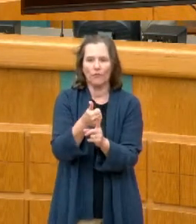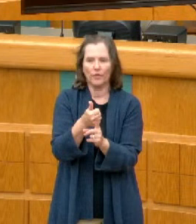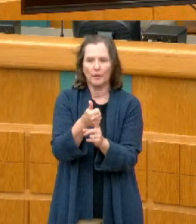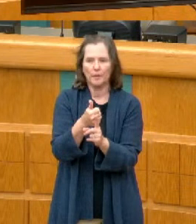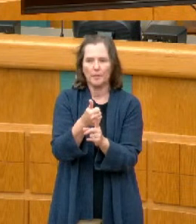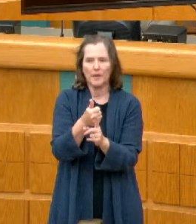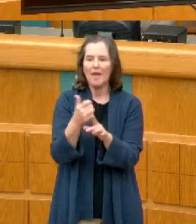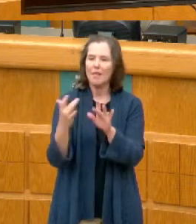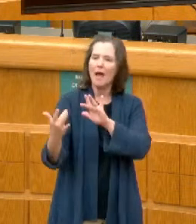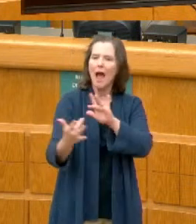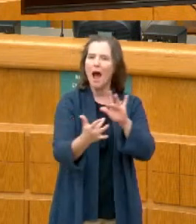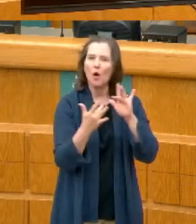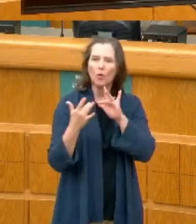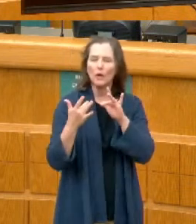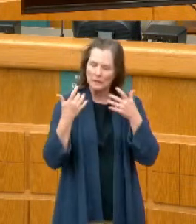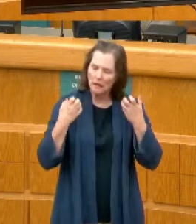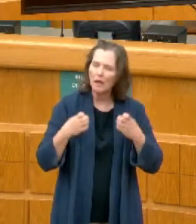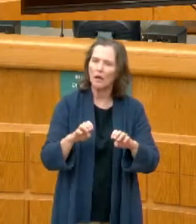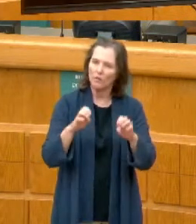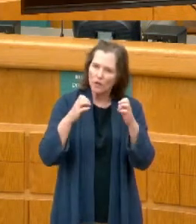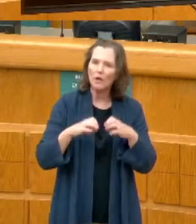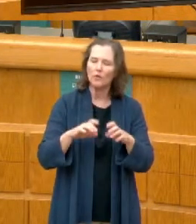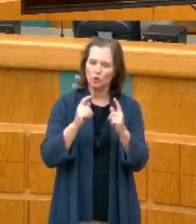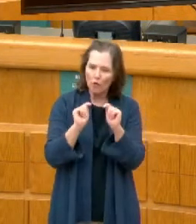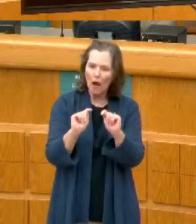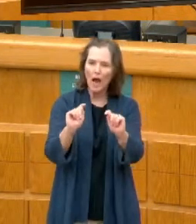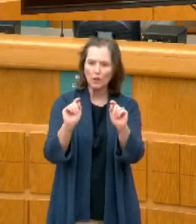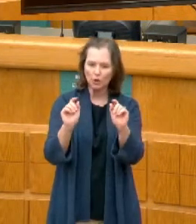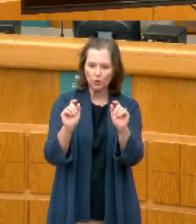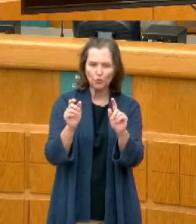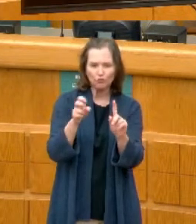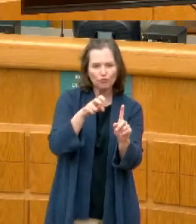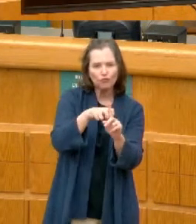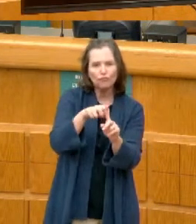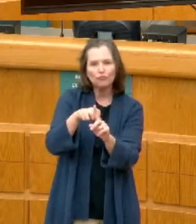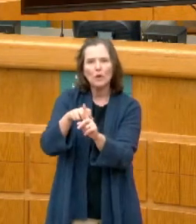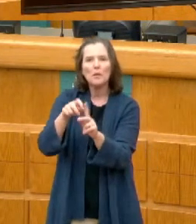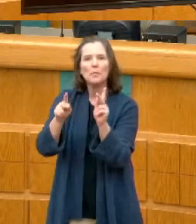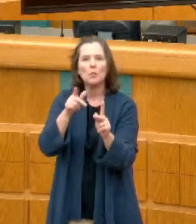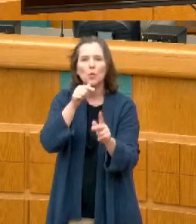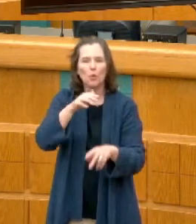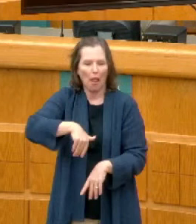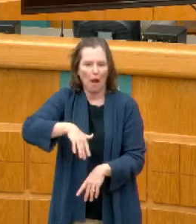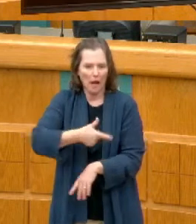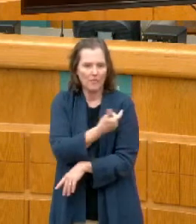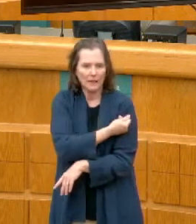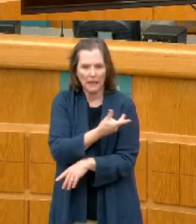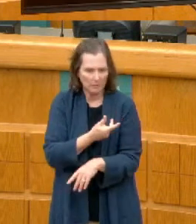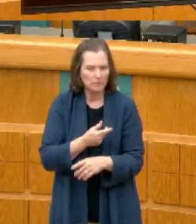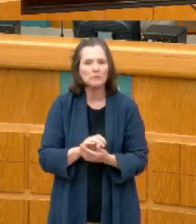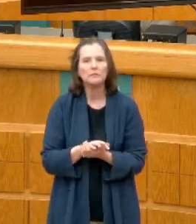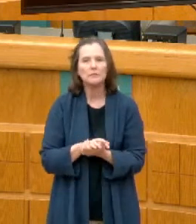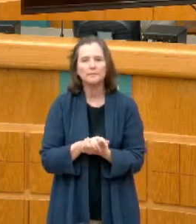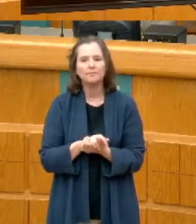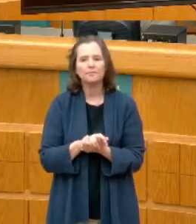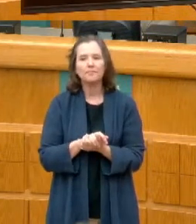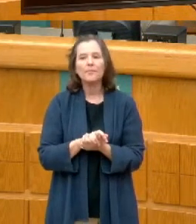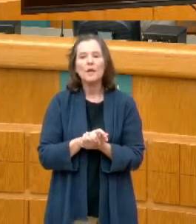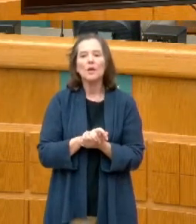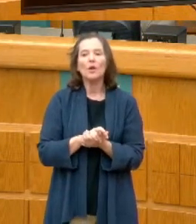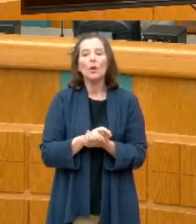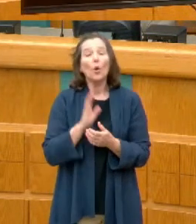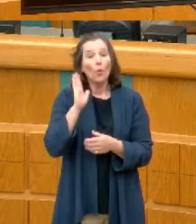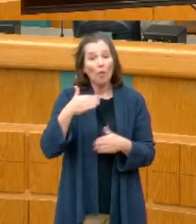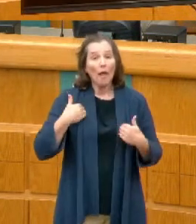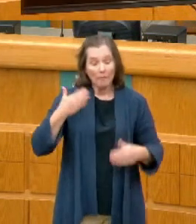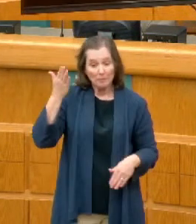outreach efforts. You're going to get our undivided attention over the next few weeks. Annette Rodriguez, shortly, our public health